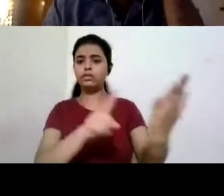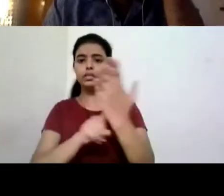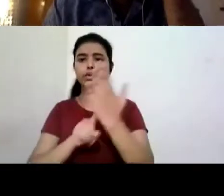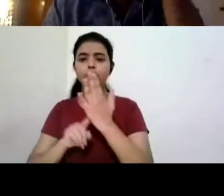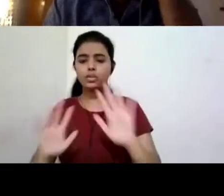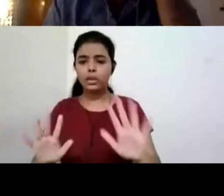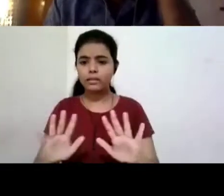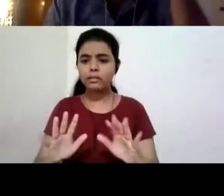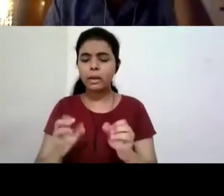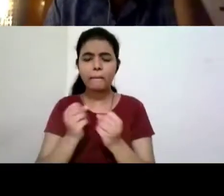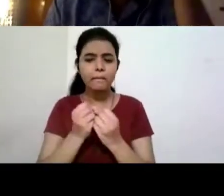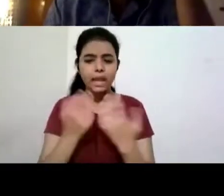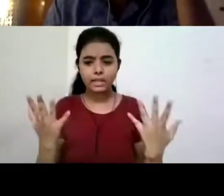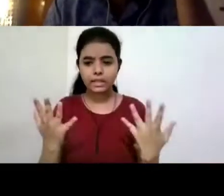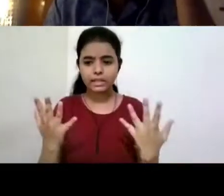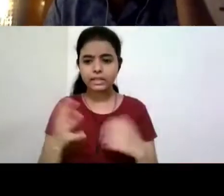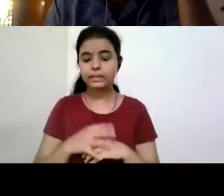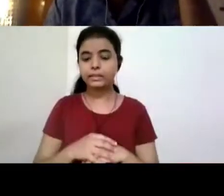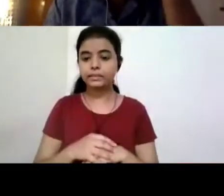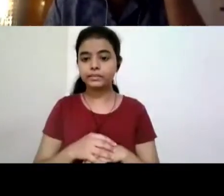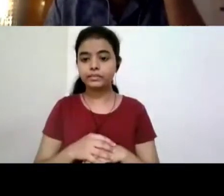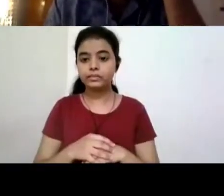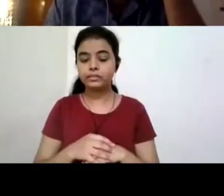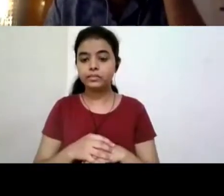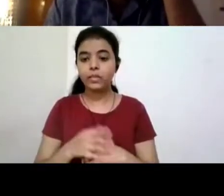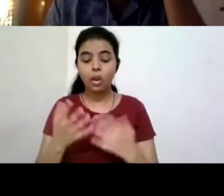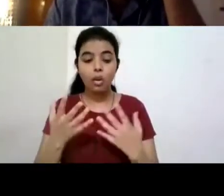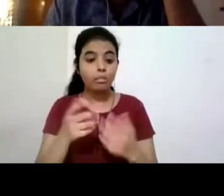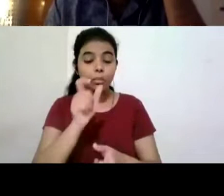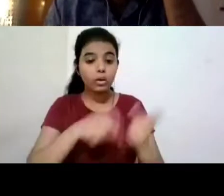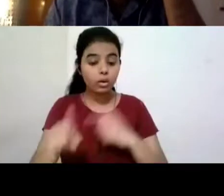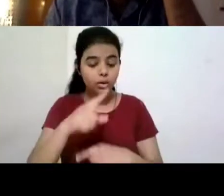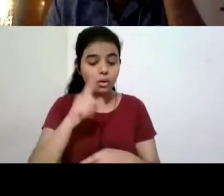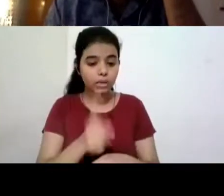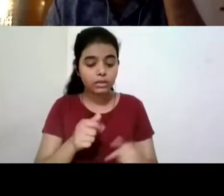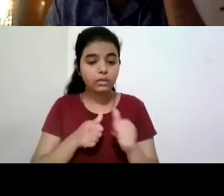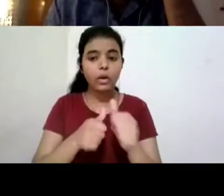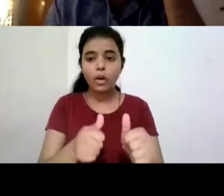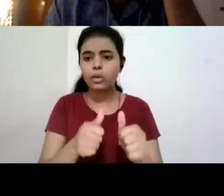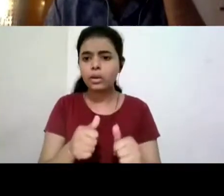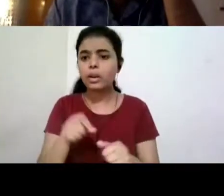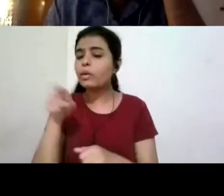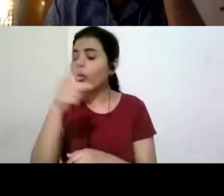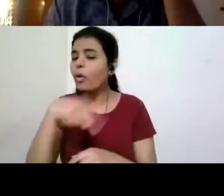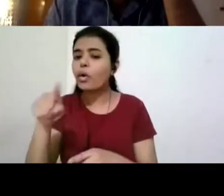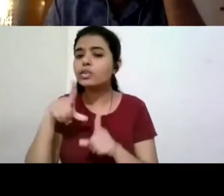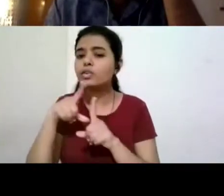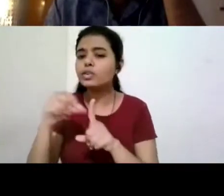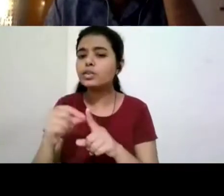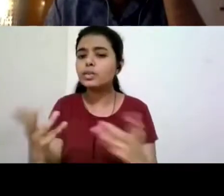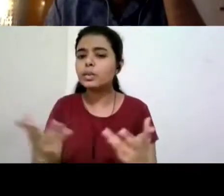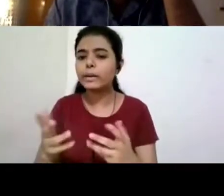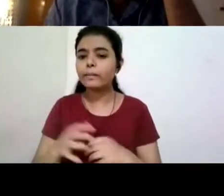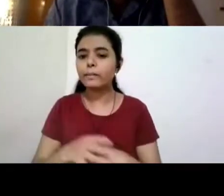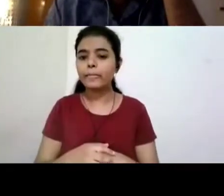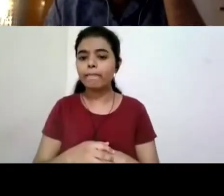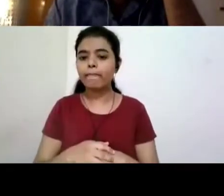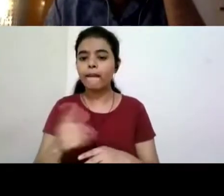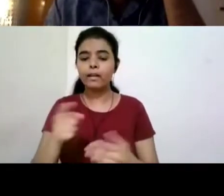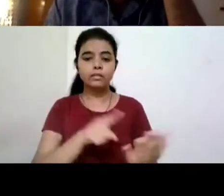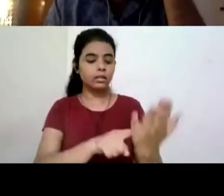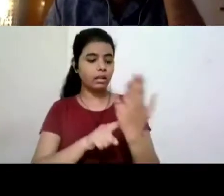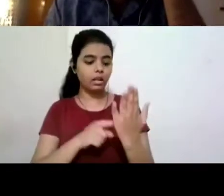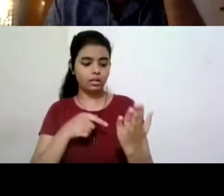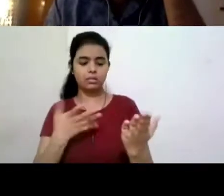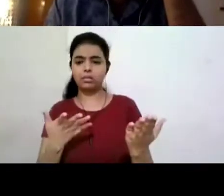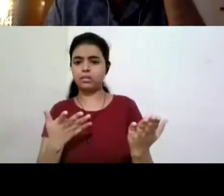being given out, people being asked to respond, react to it. But what you do with those inputs, they say you give it to us in a week and 10